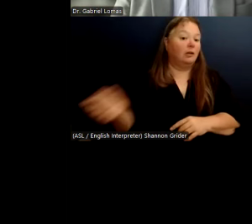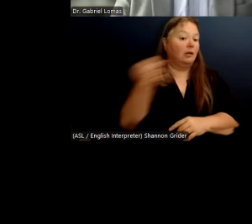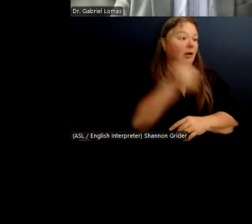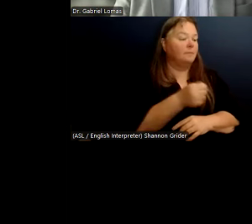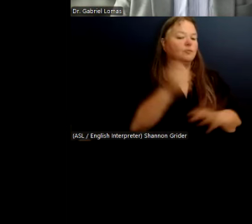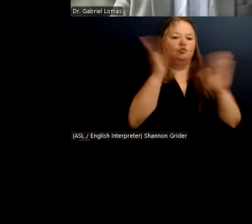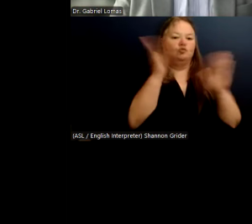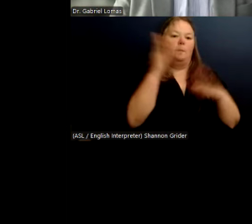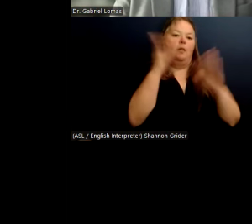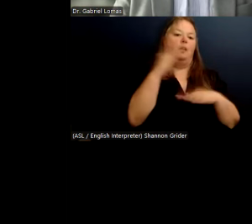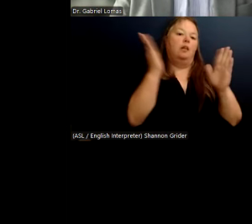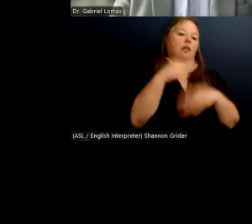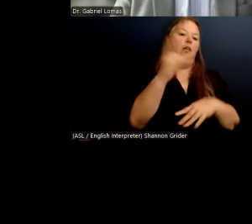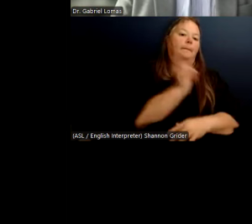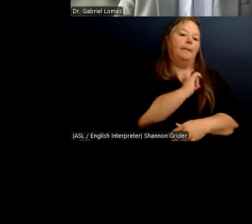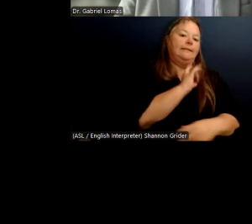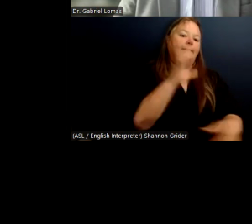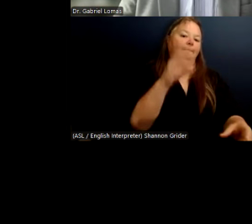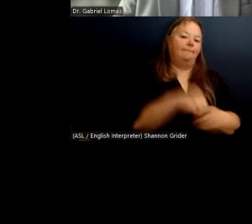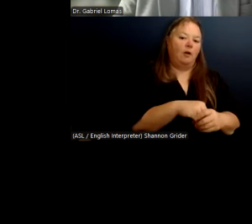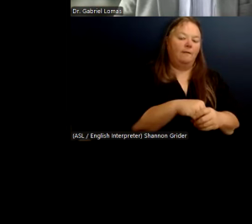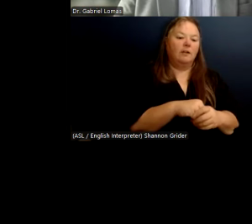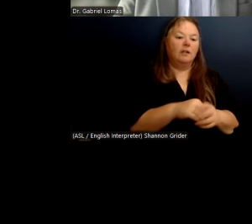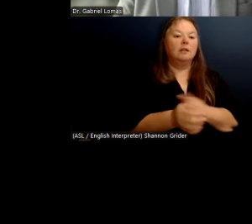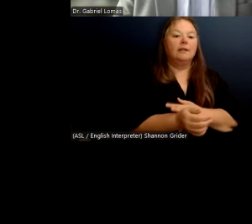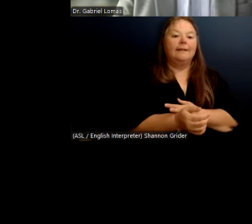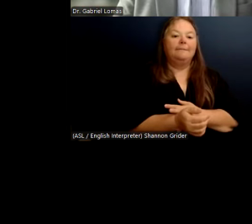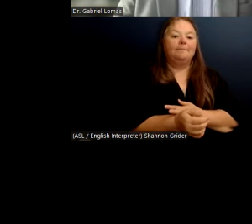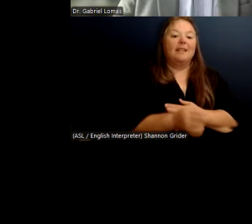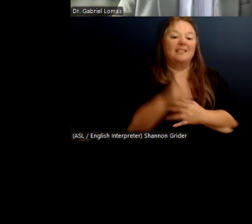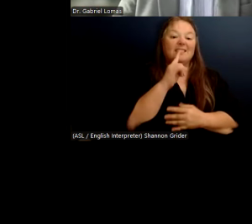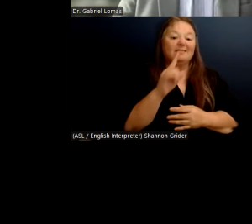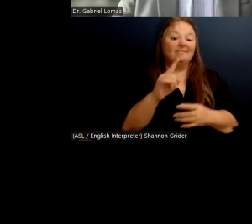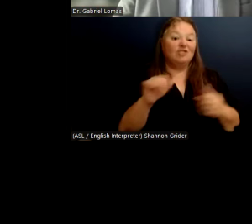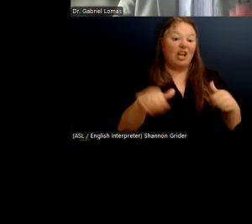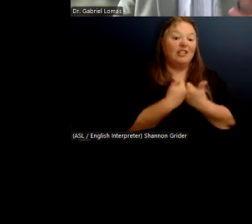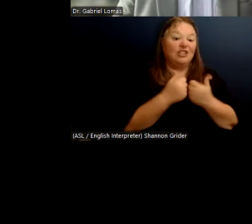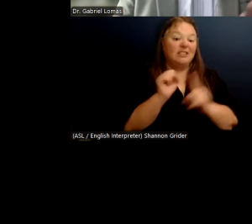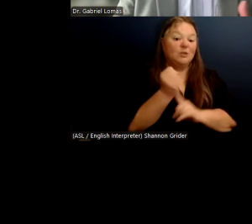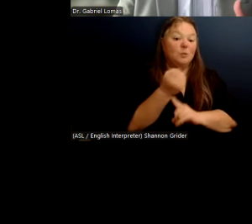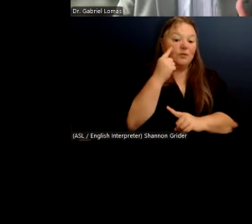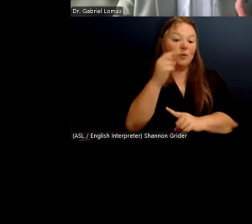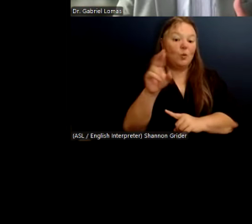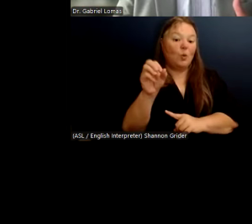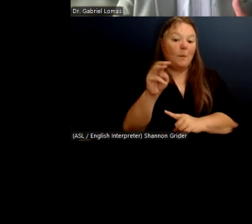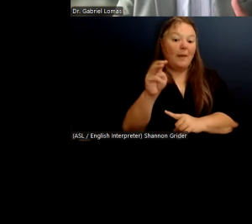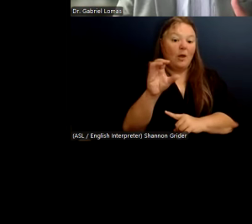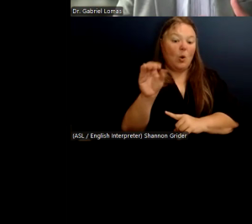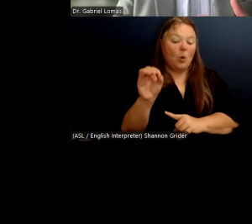and it is a very challenging kind of situation for Romero. His cognition is delayed,